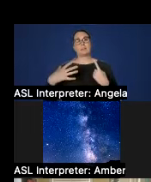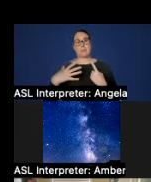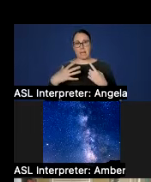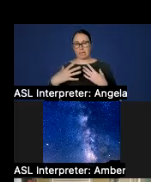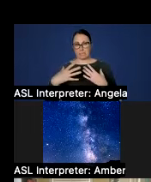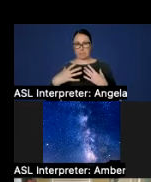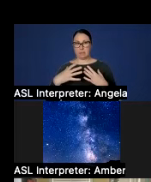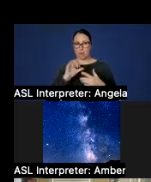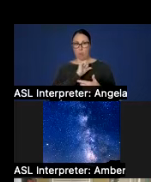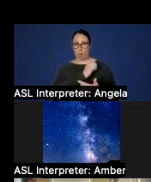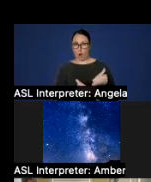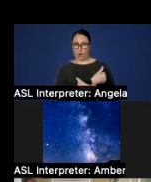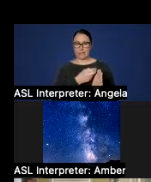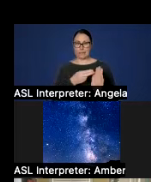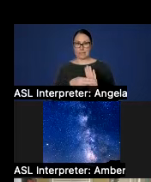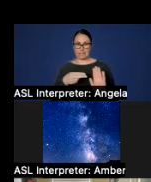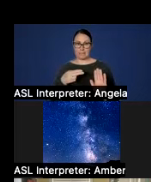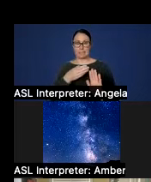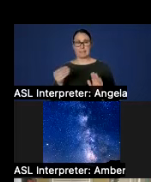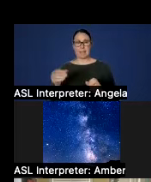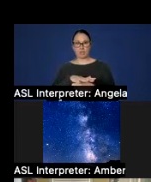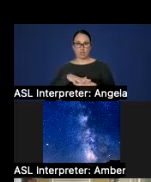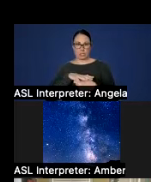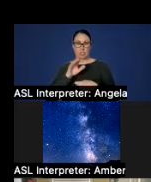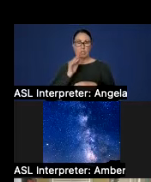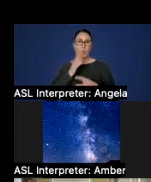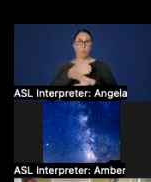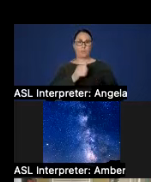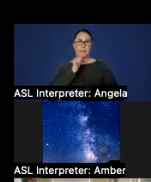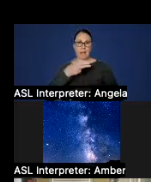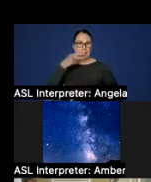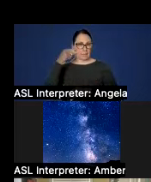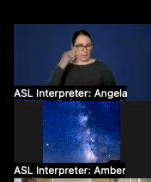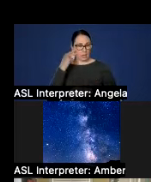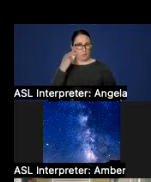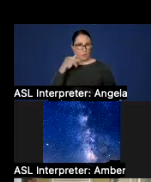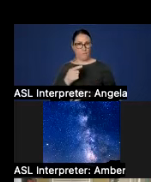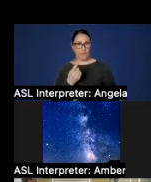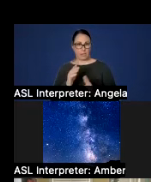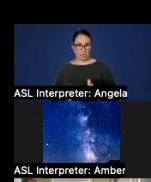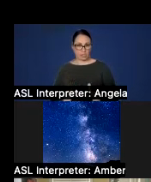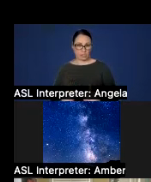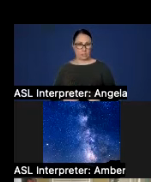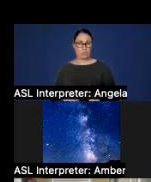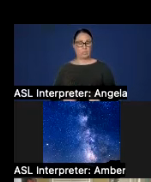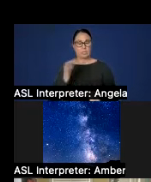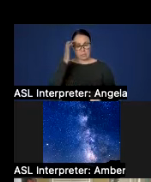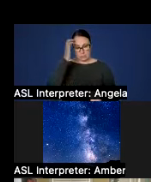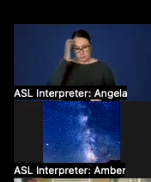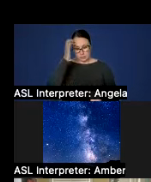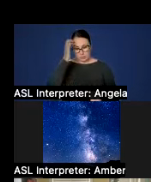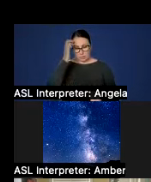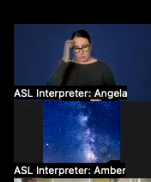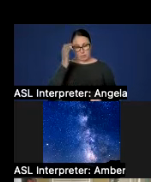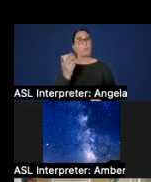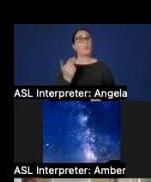sentencing, and jurisdiction over non-native offenders. So 18 tribes who met those requirements